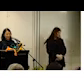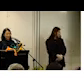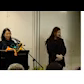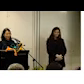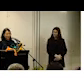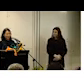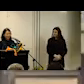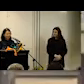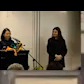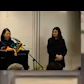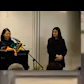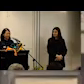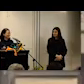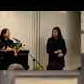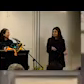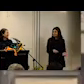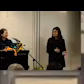that.